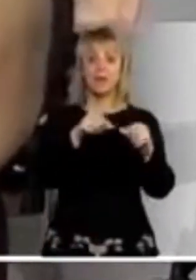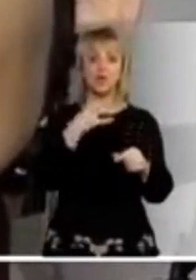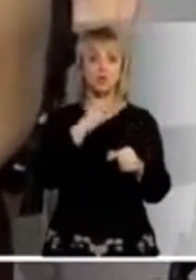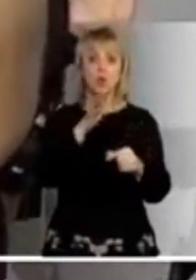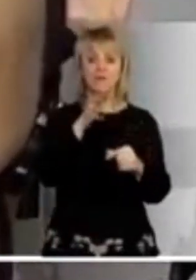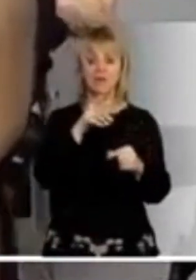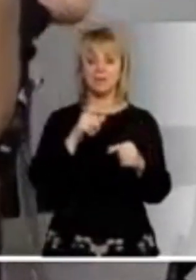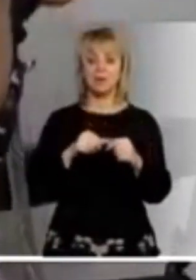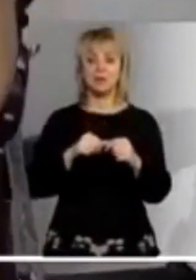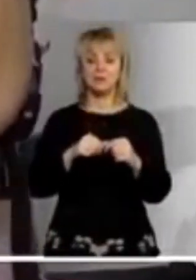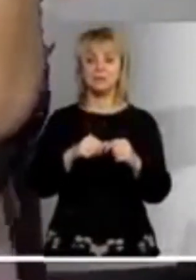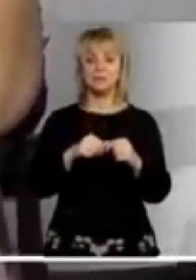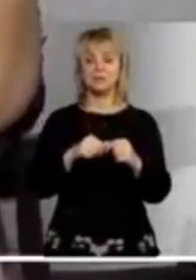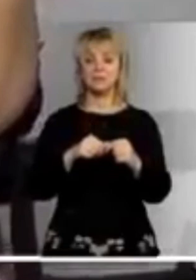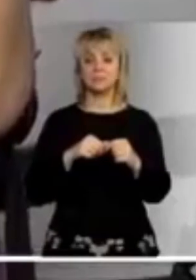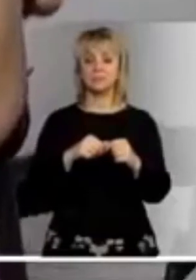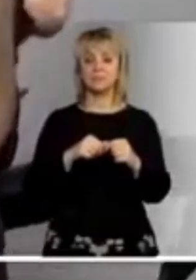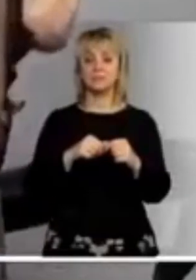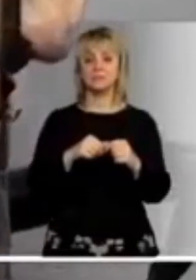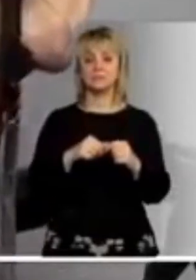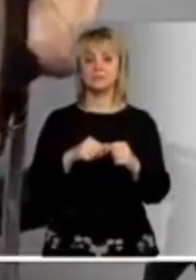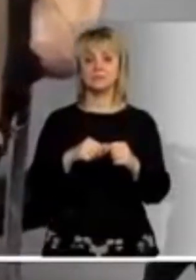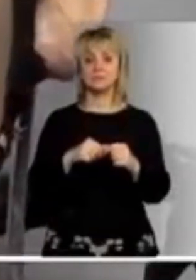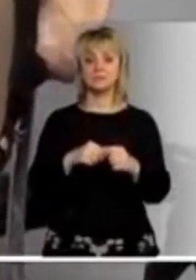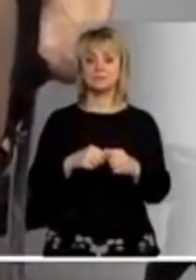anywhere you want at any time.